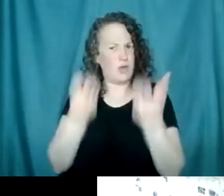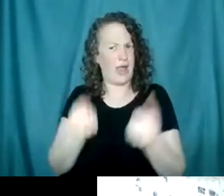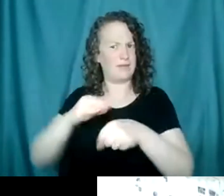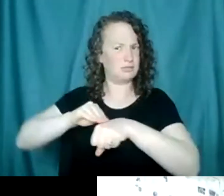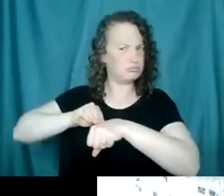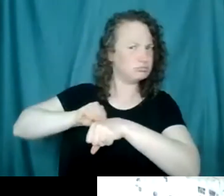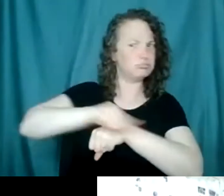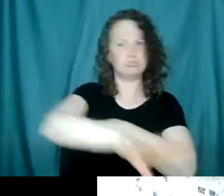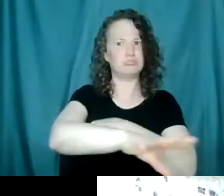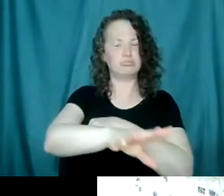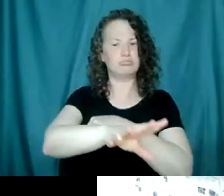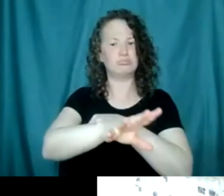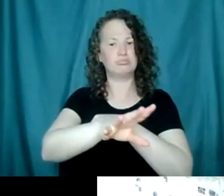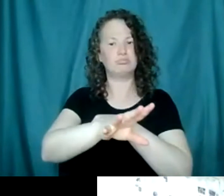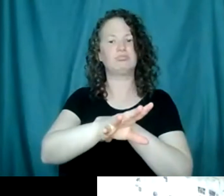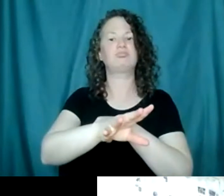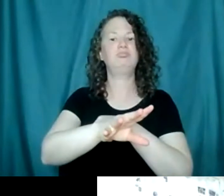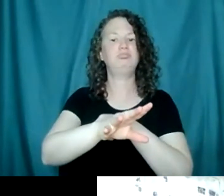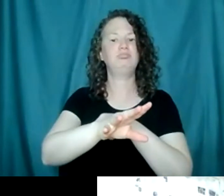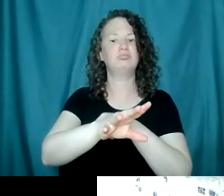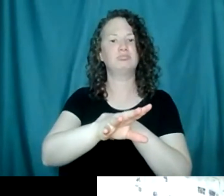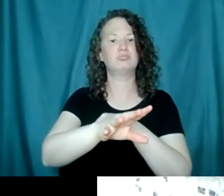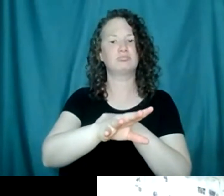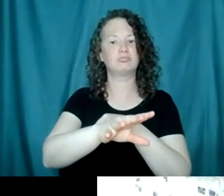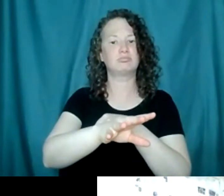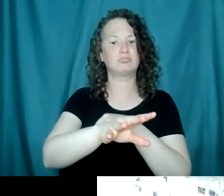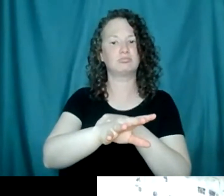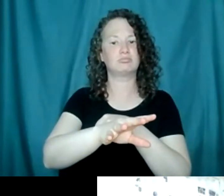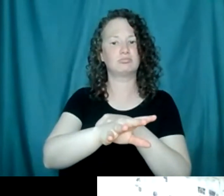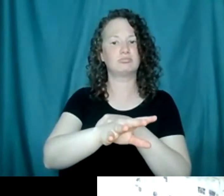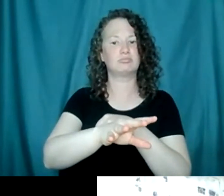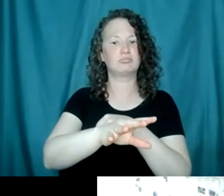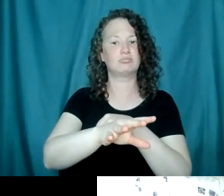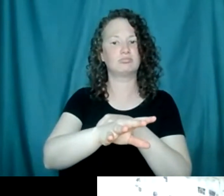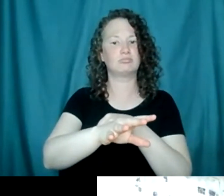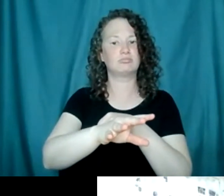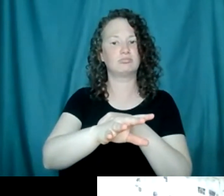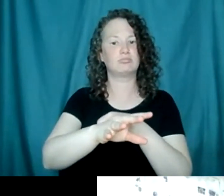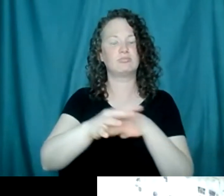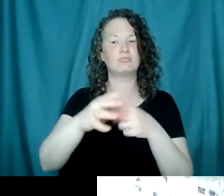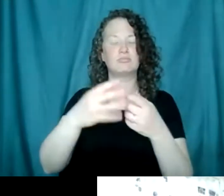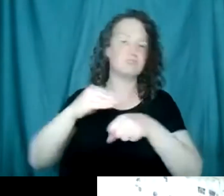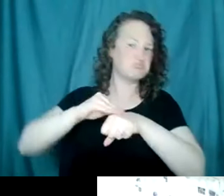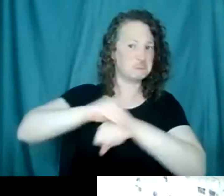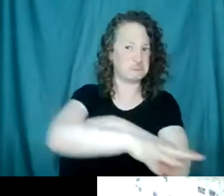establishing the oxen-mediated gravity sensing system in primary roots."